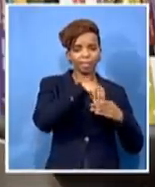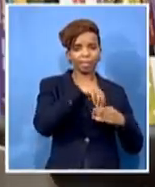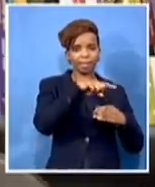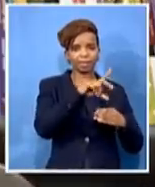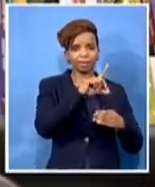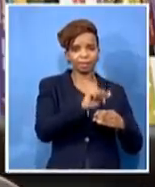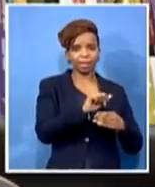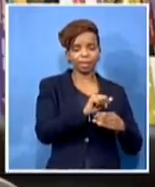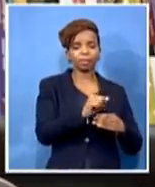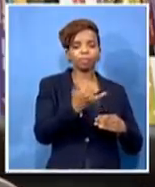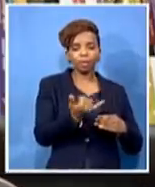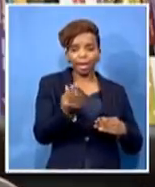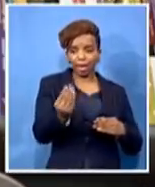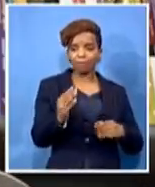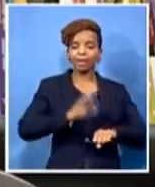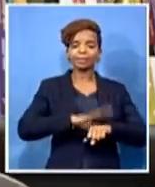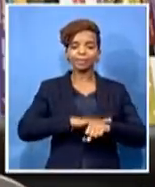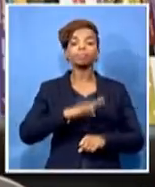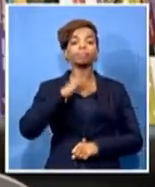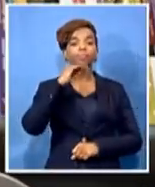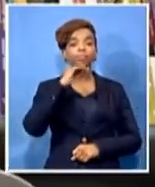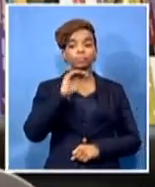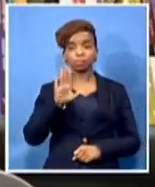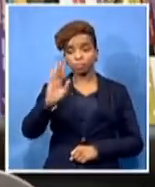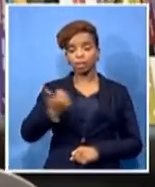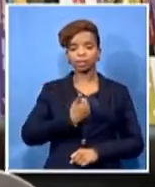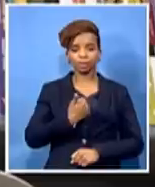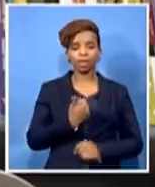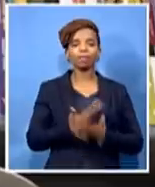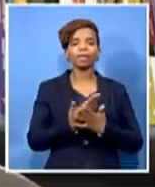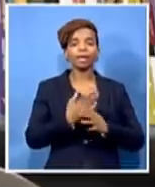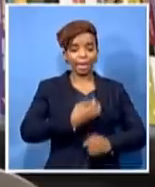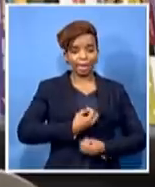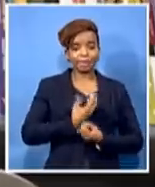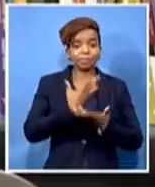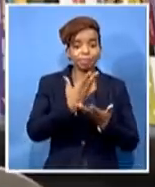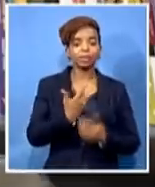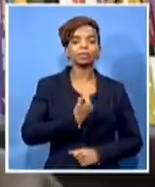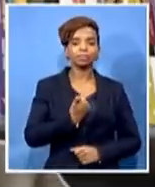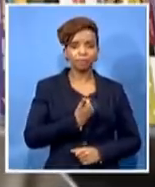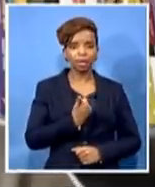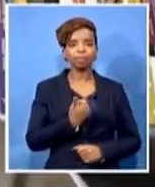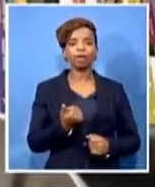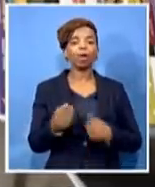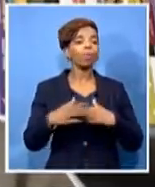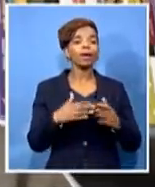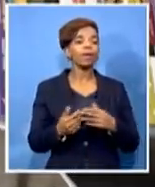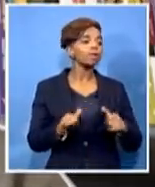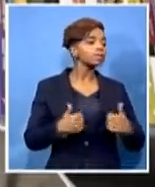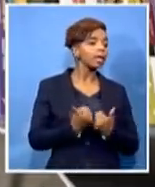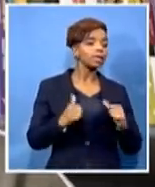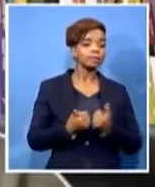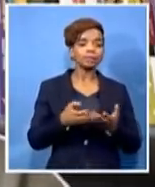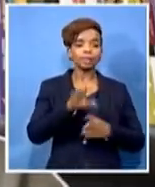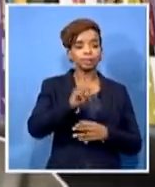express himself in a manner that is able to provide whatever challenges that we face in South Africa. And I like what